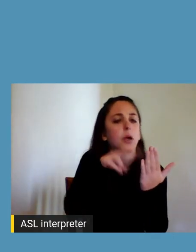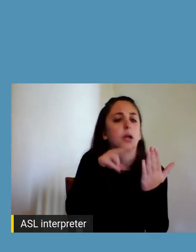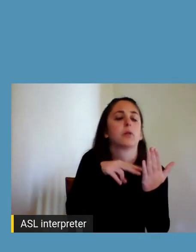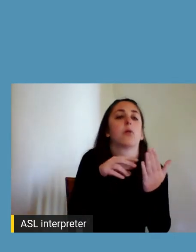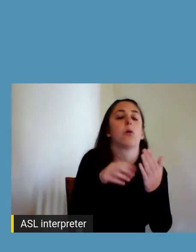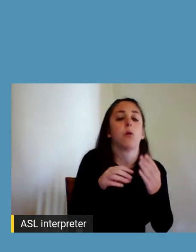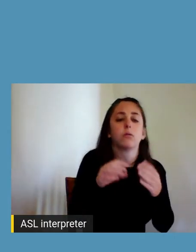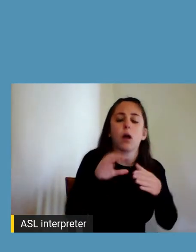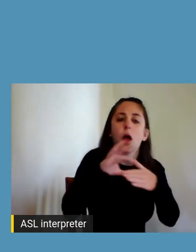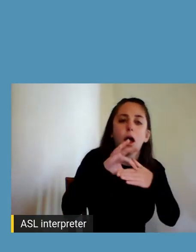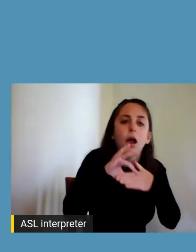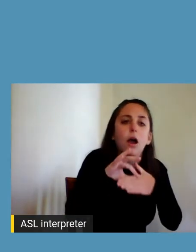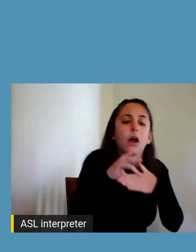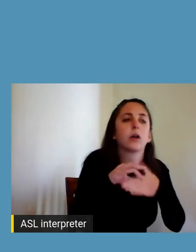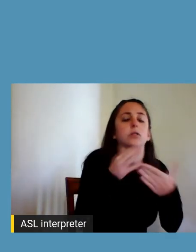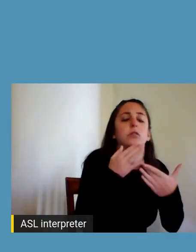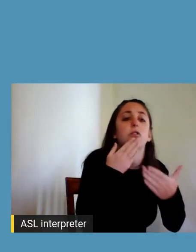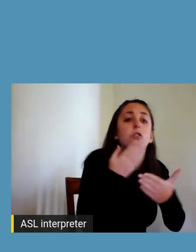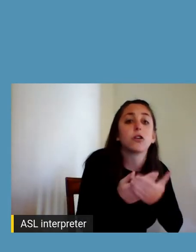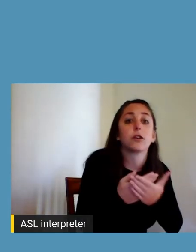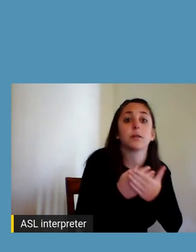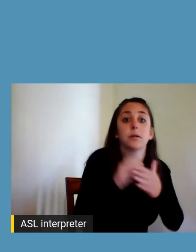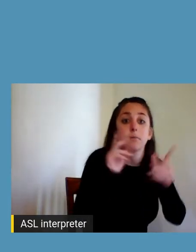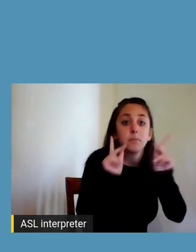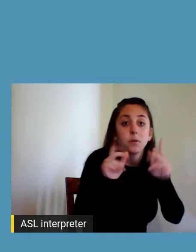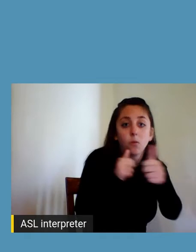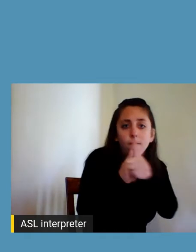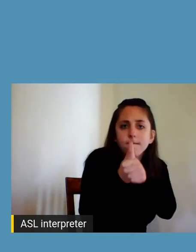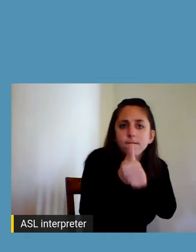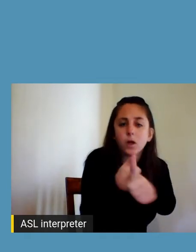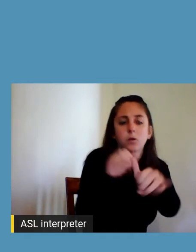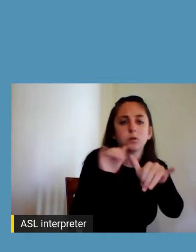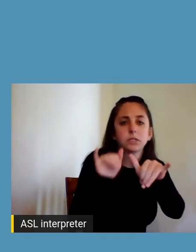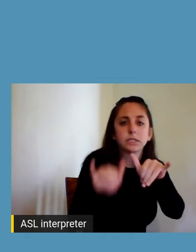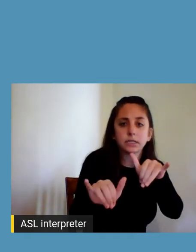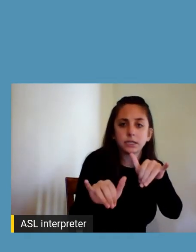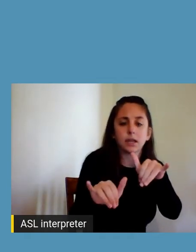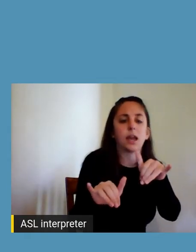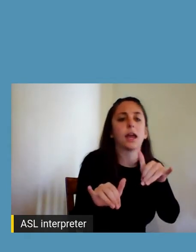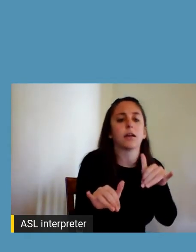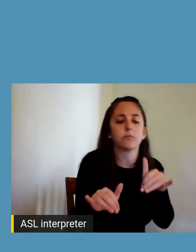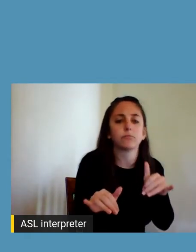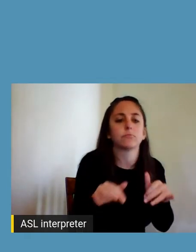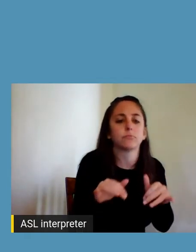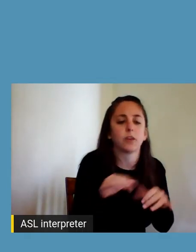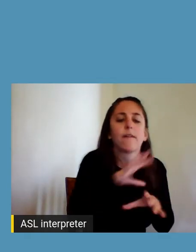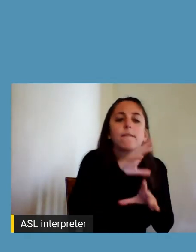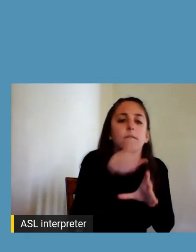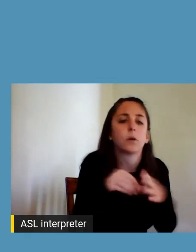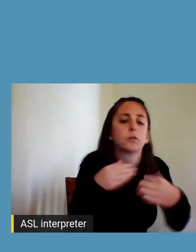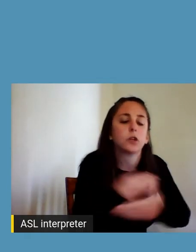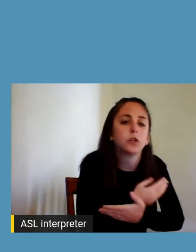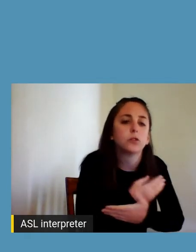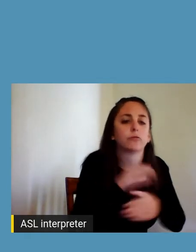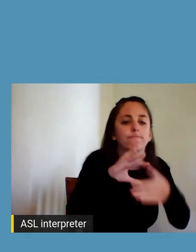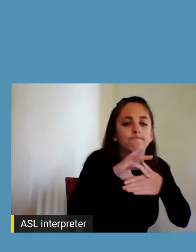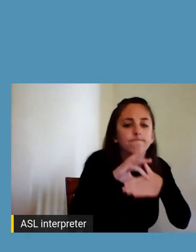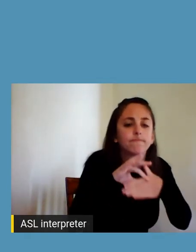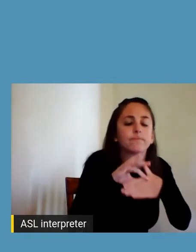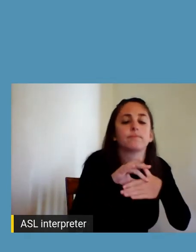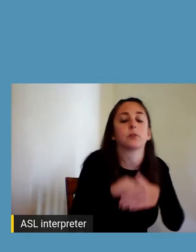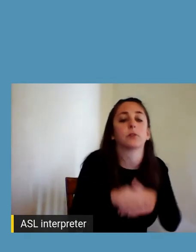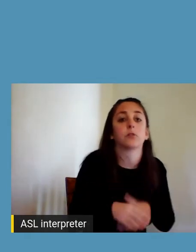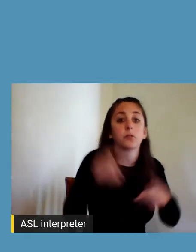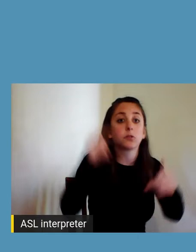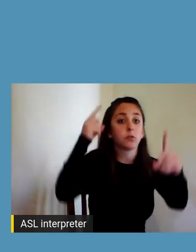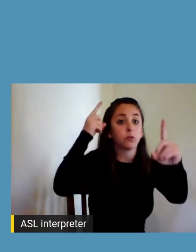who follow are staying, and they are sharing the content, which is exposing us to new followers. Therefore, we know it's working. Our goal is